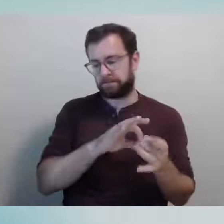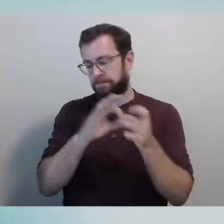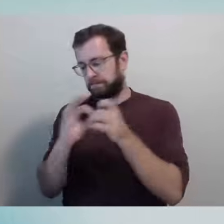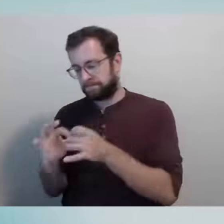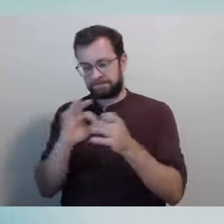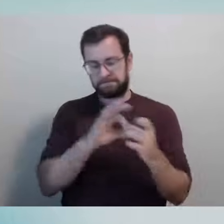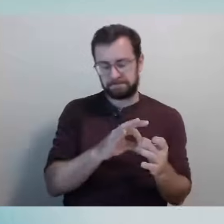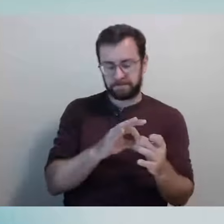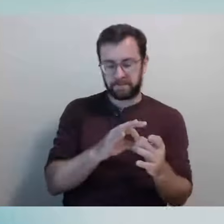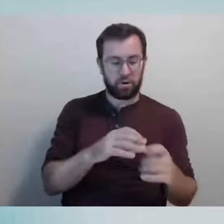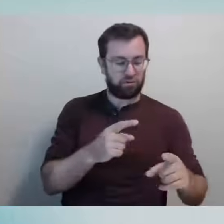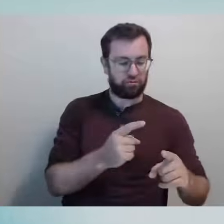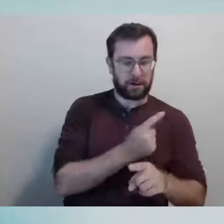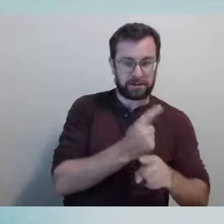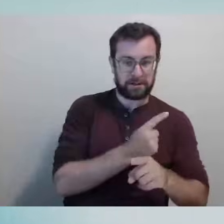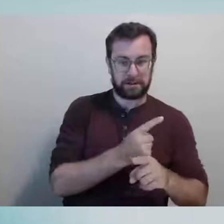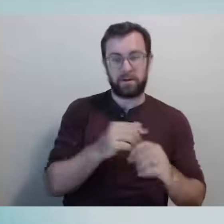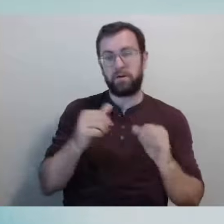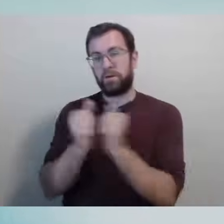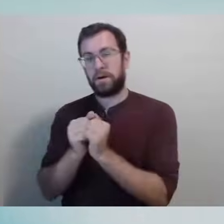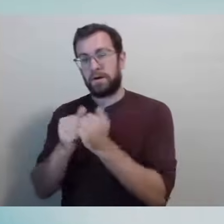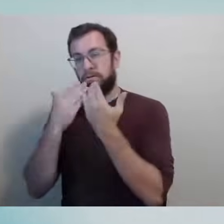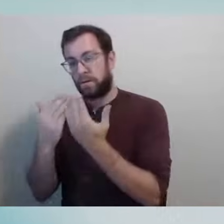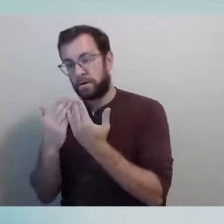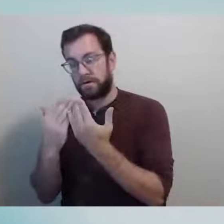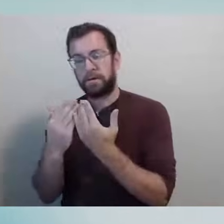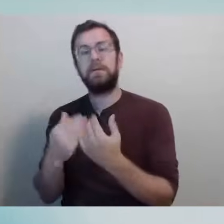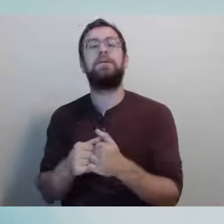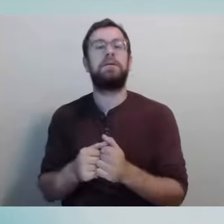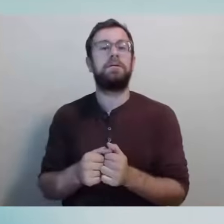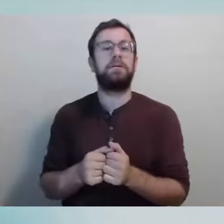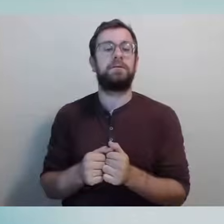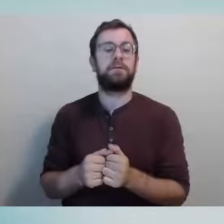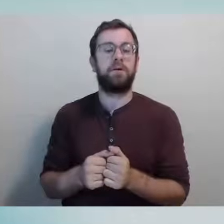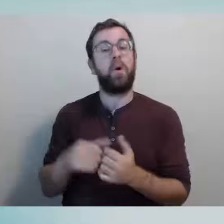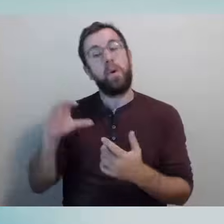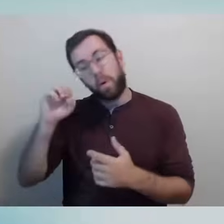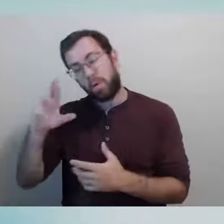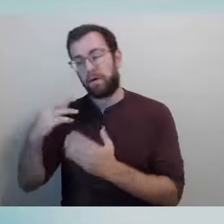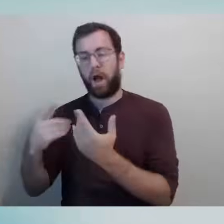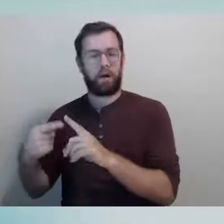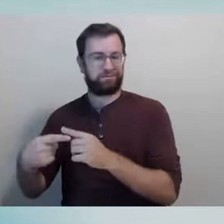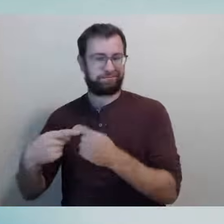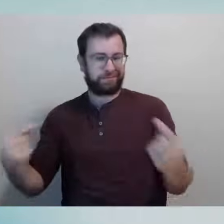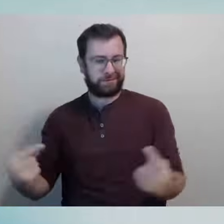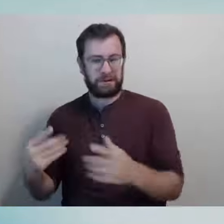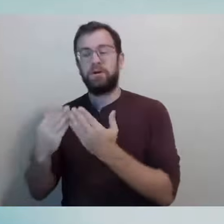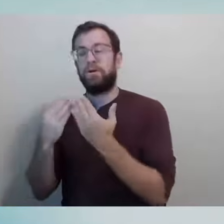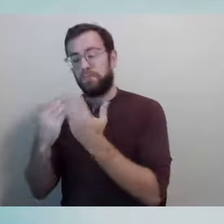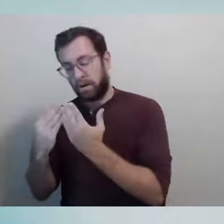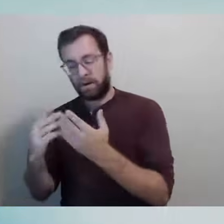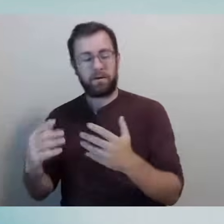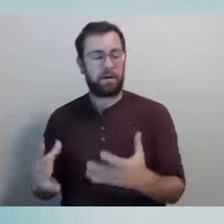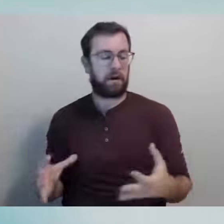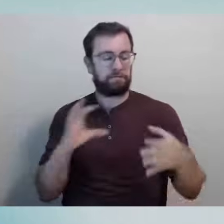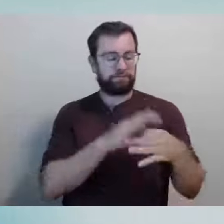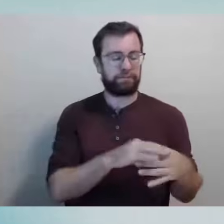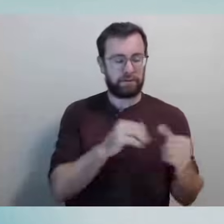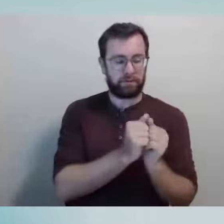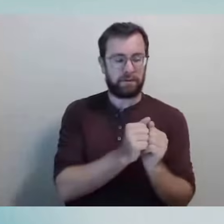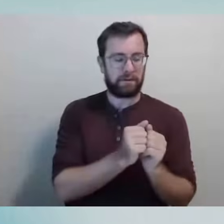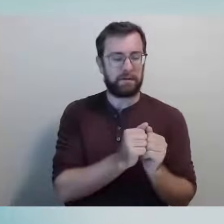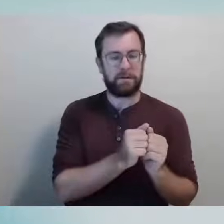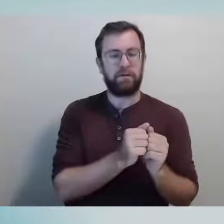righteousness with dua, or dua with your acts of righteousness. So for example, if you're giving charity